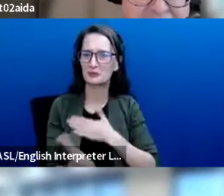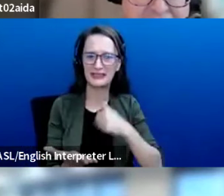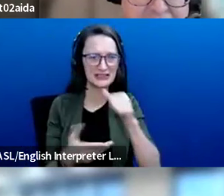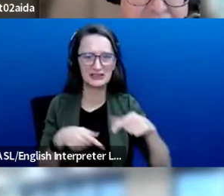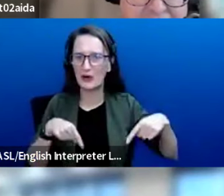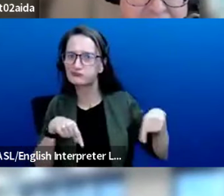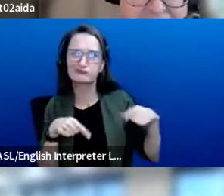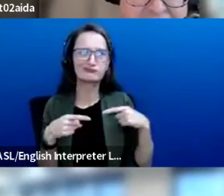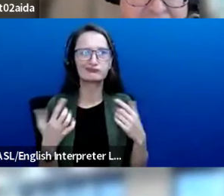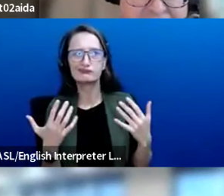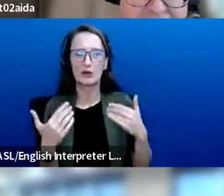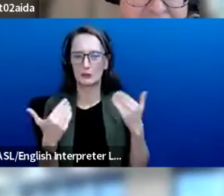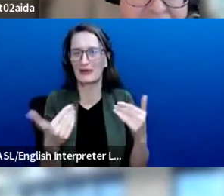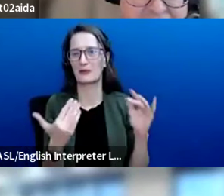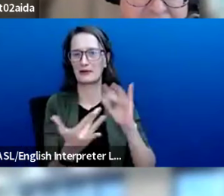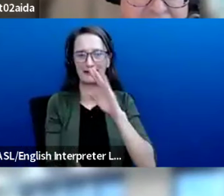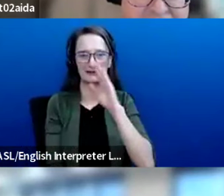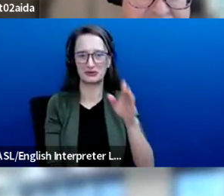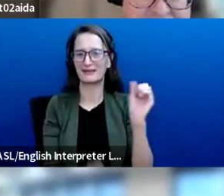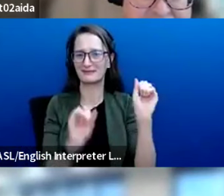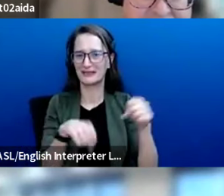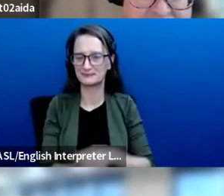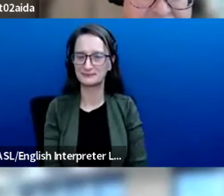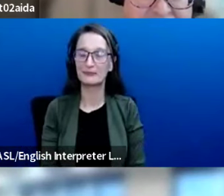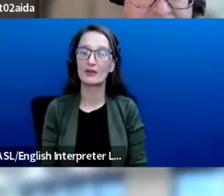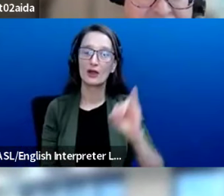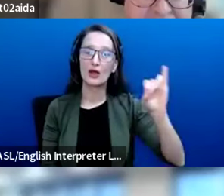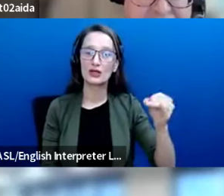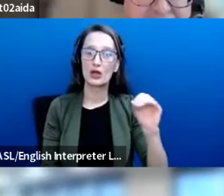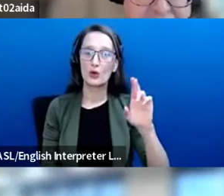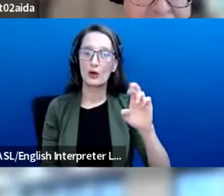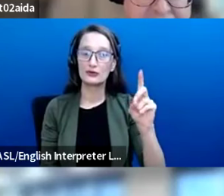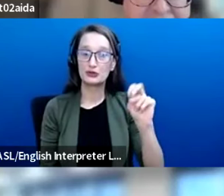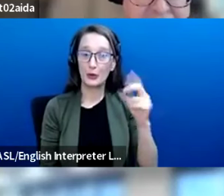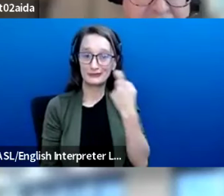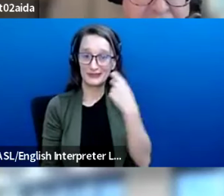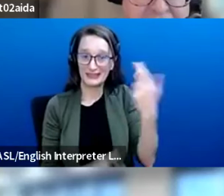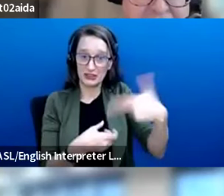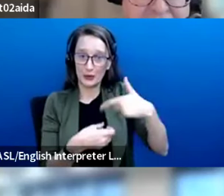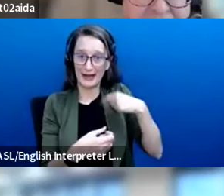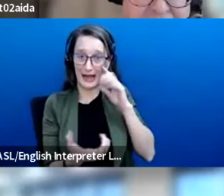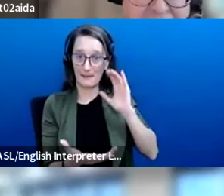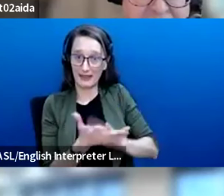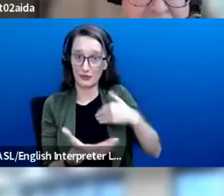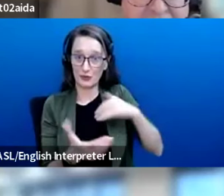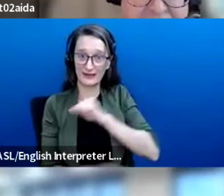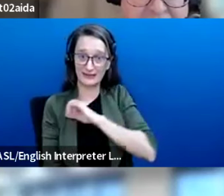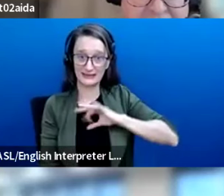out to them directly. And Jordan has joined us. So Jordan, I believe you have a staff introduction for today.